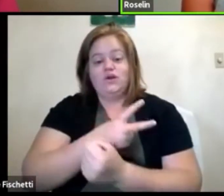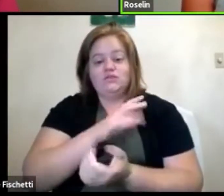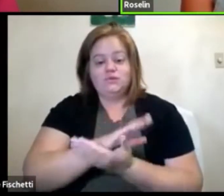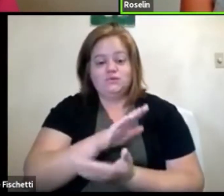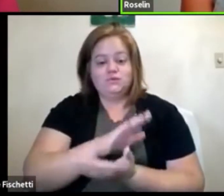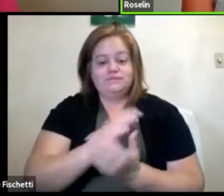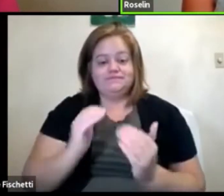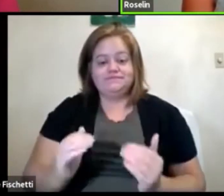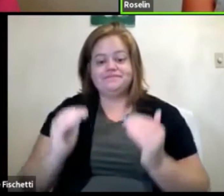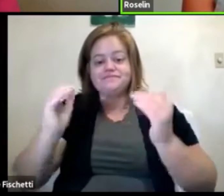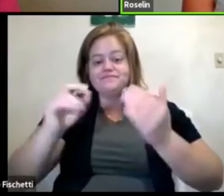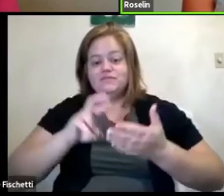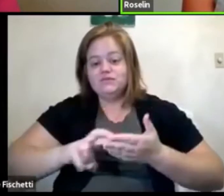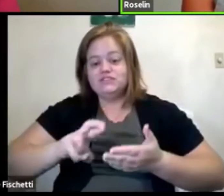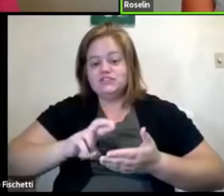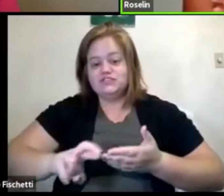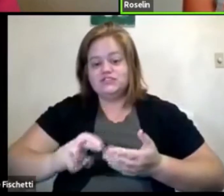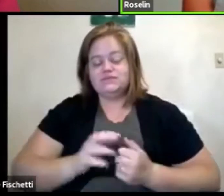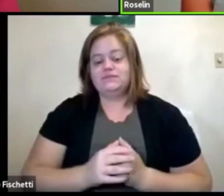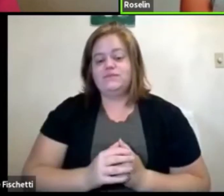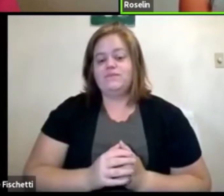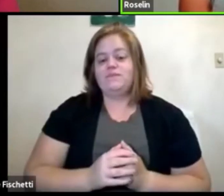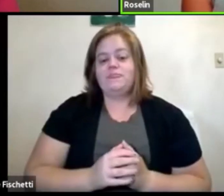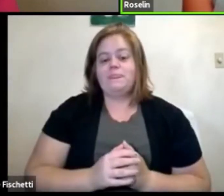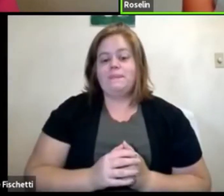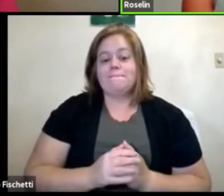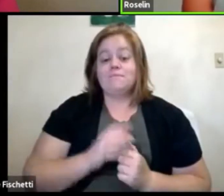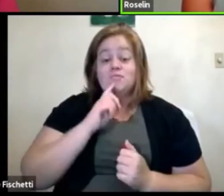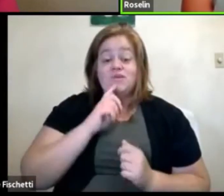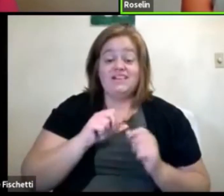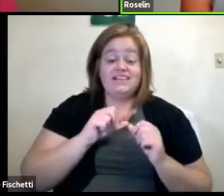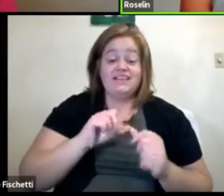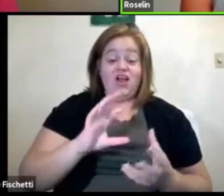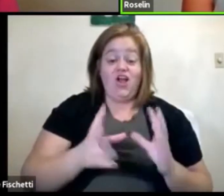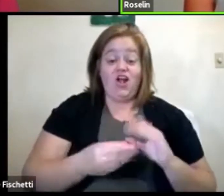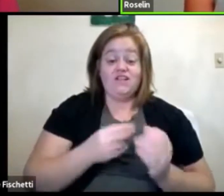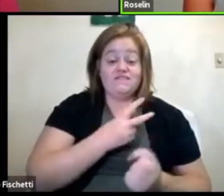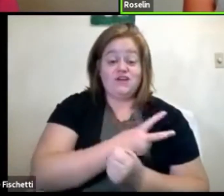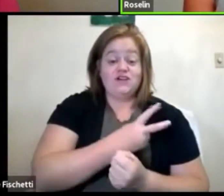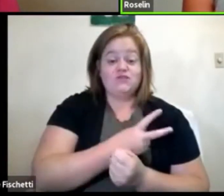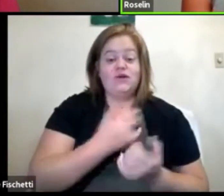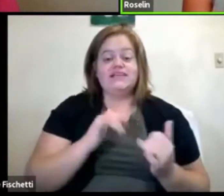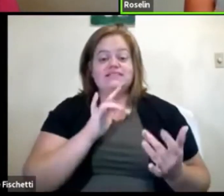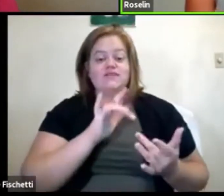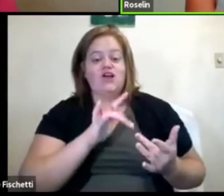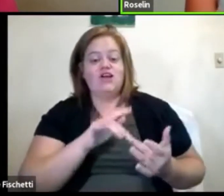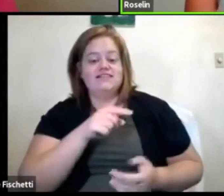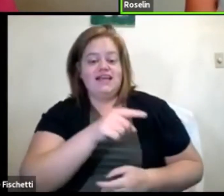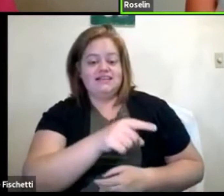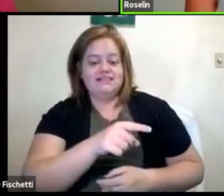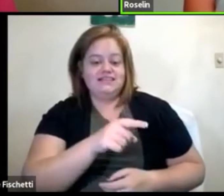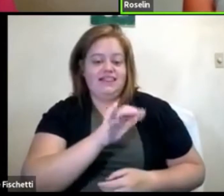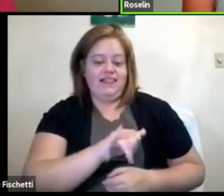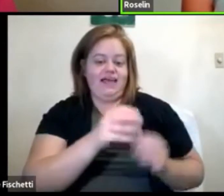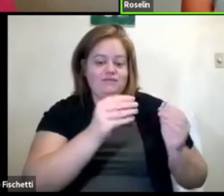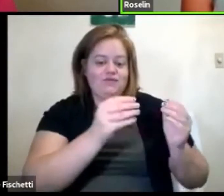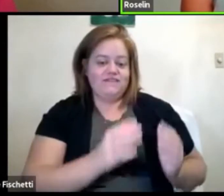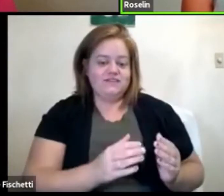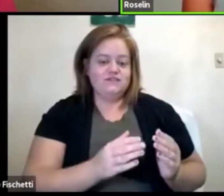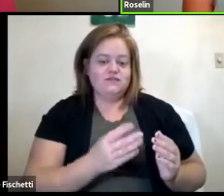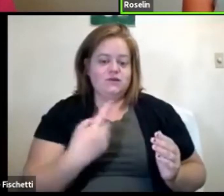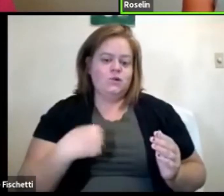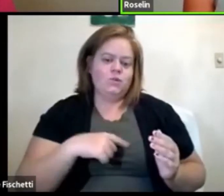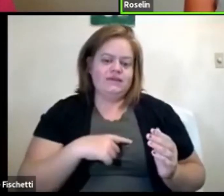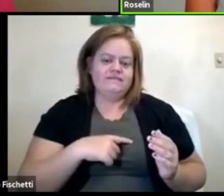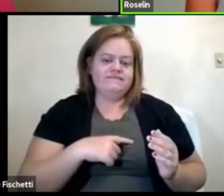research. And throughout grad school, he was still my mentor. And to this day, I've had multiple,